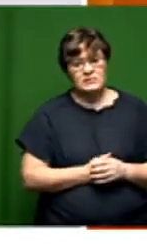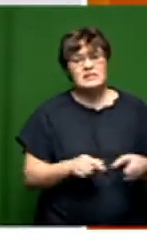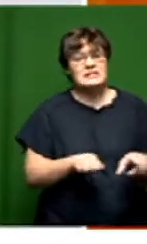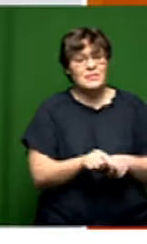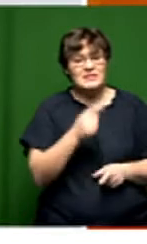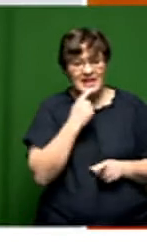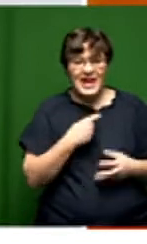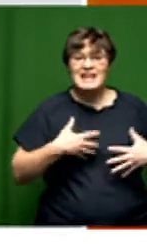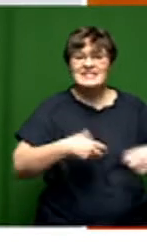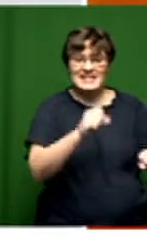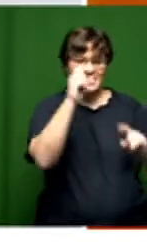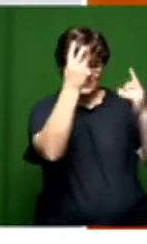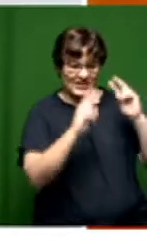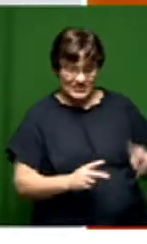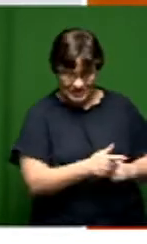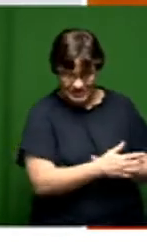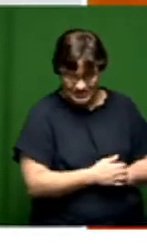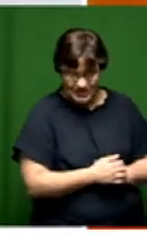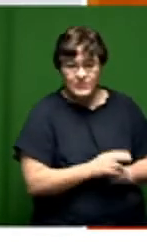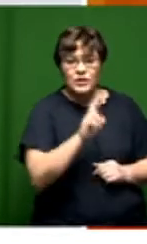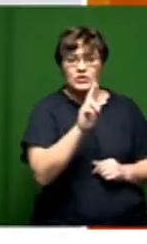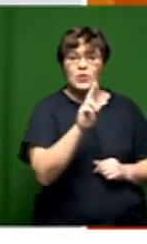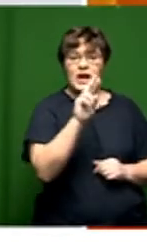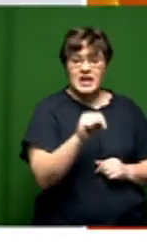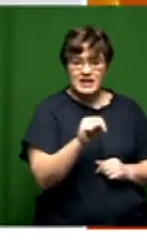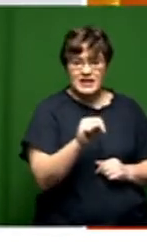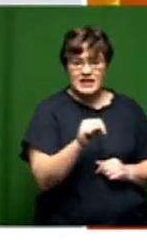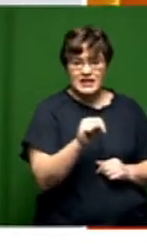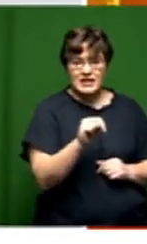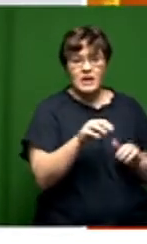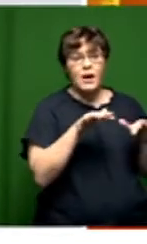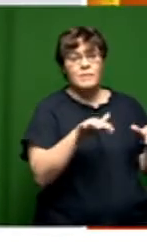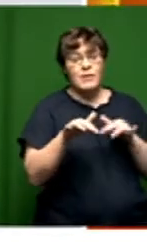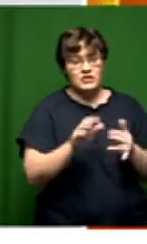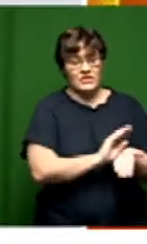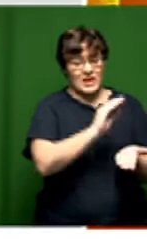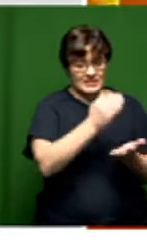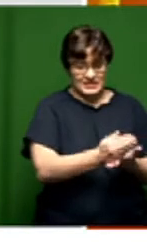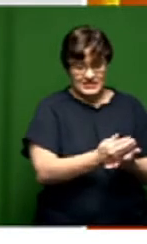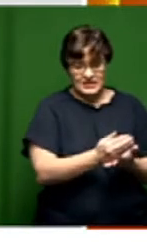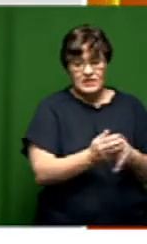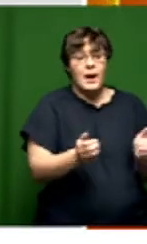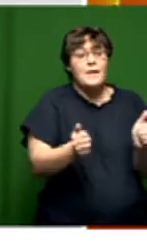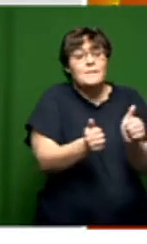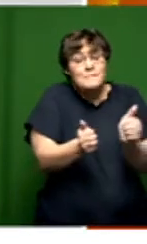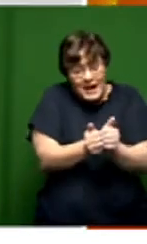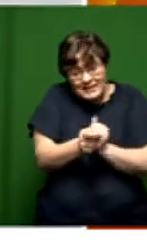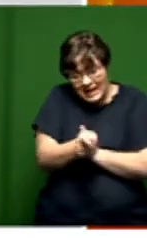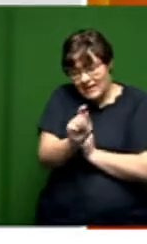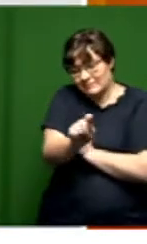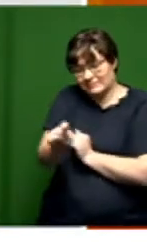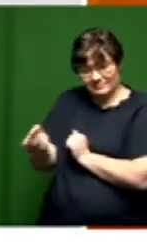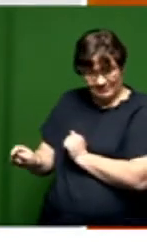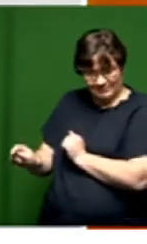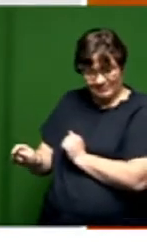said, it takes a village. It's the UN, United Nations Population Fund, partners with several